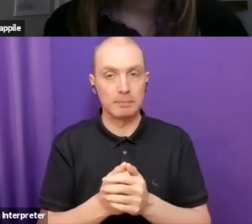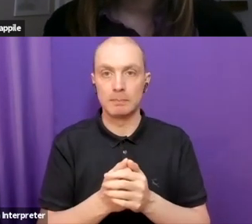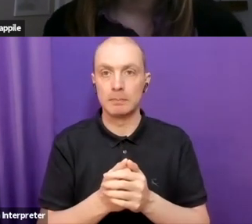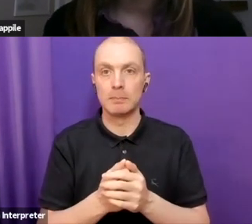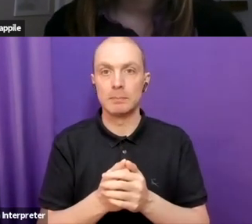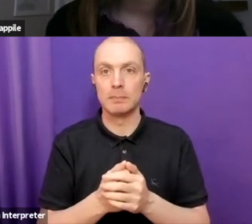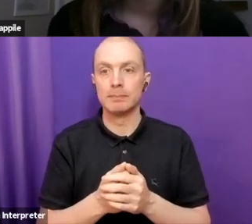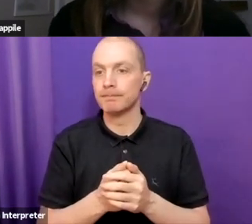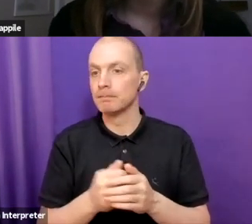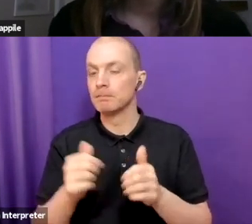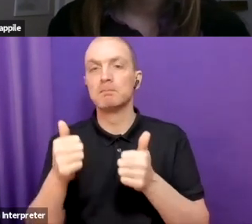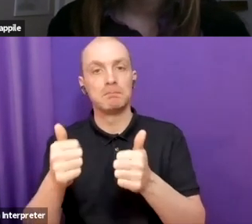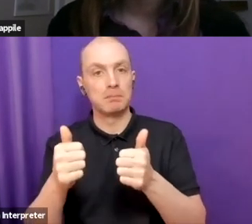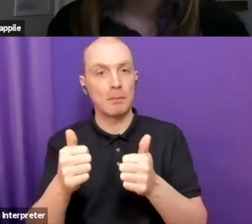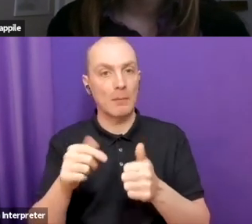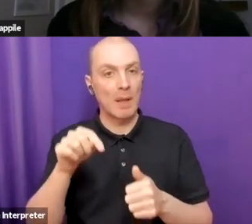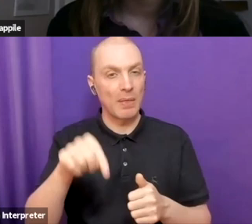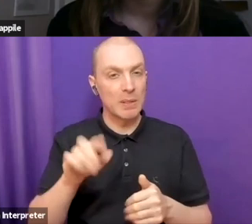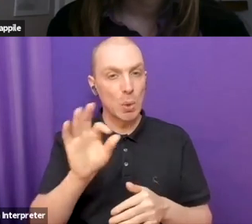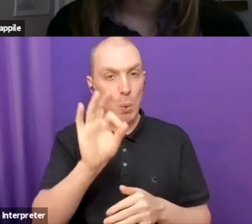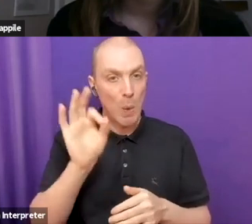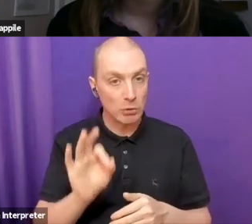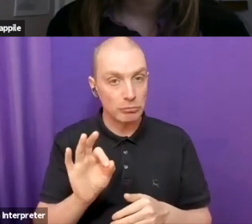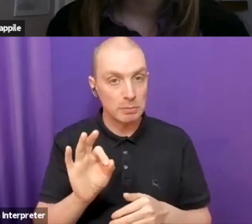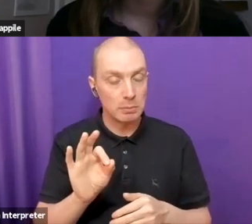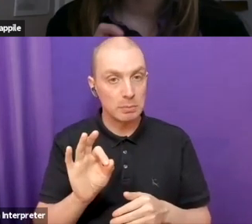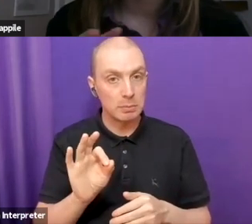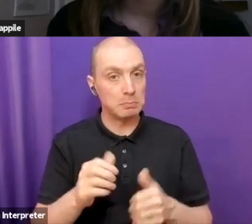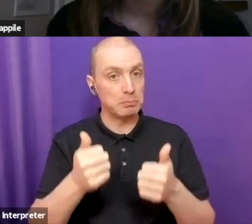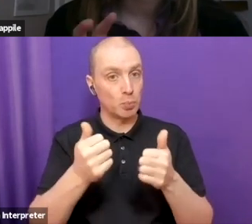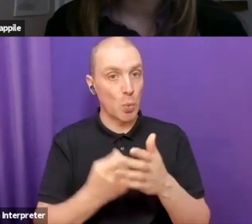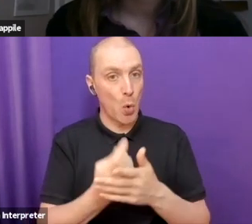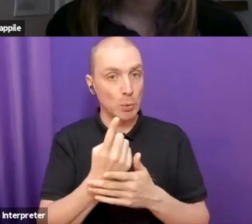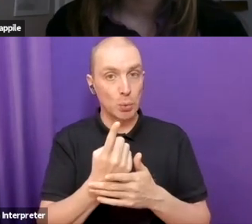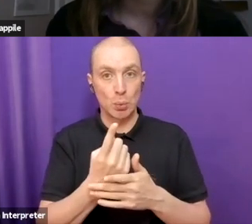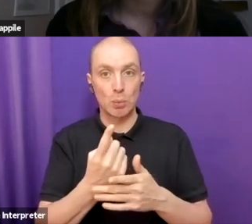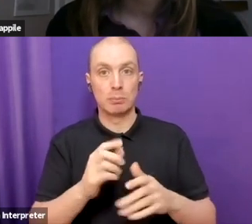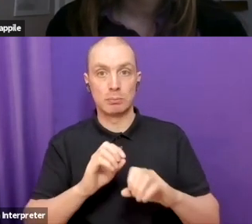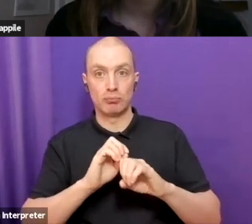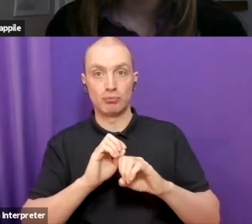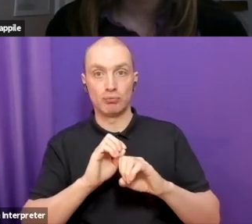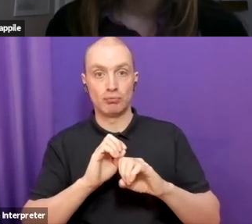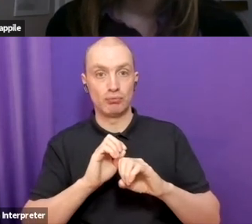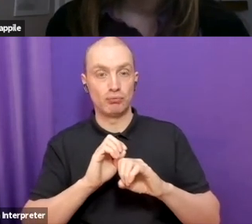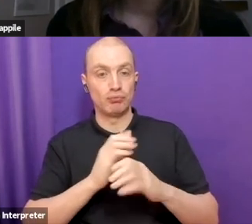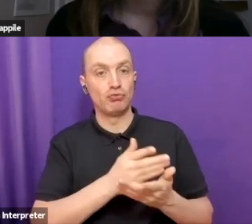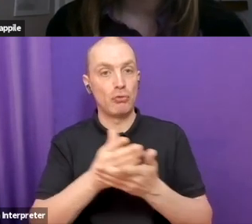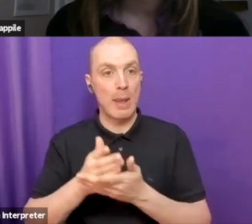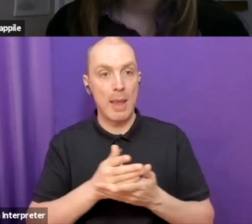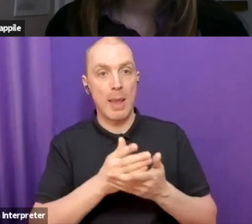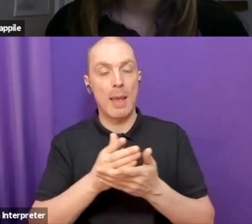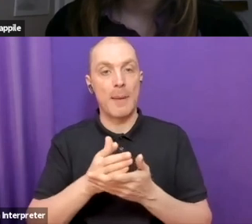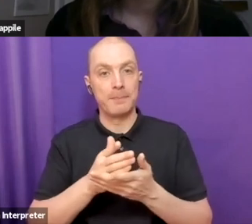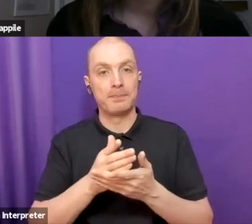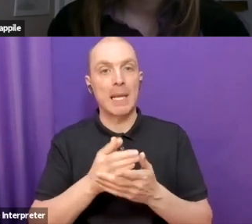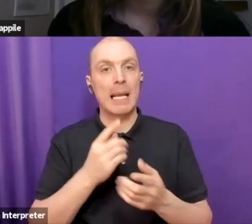this question as an opportunity to share the UPR Info's database of recommendations, because